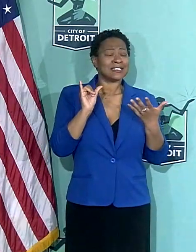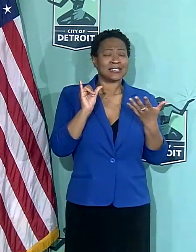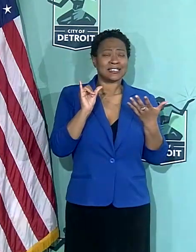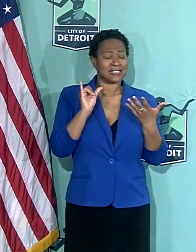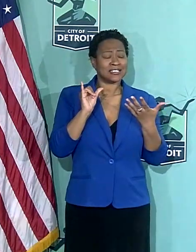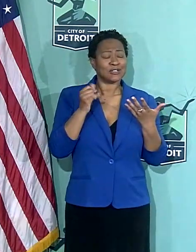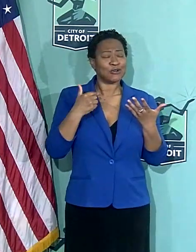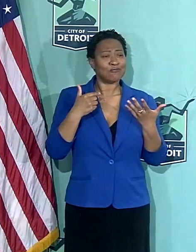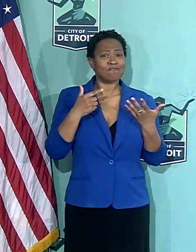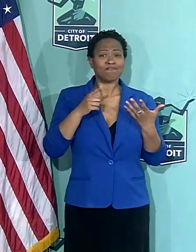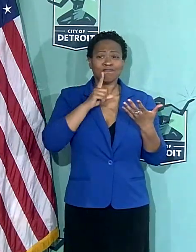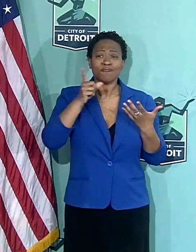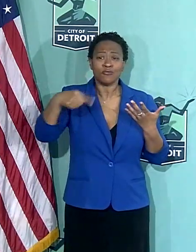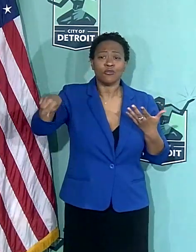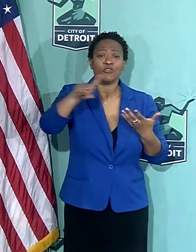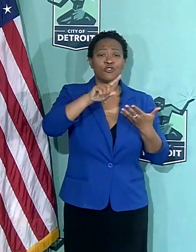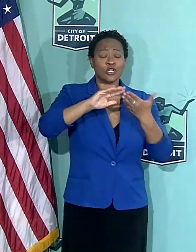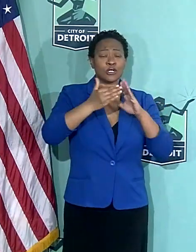appreciated.